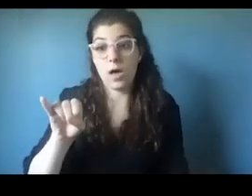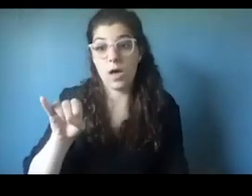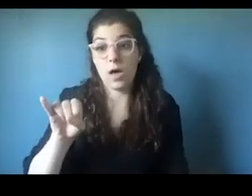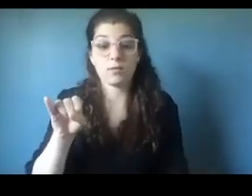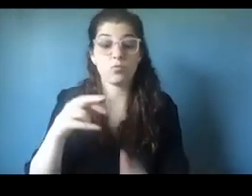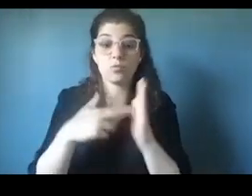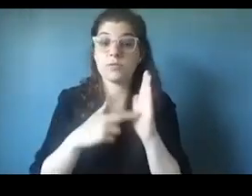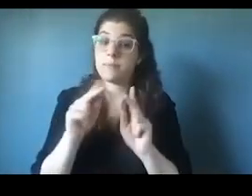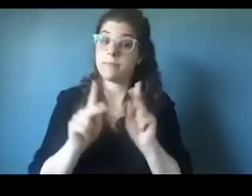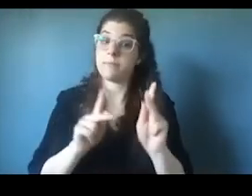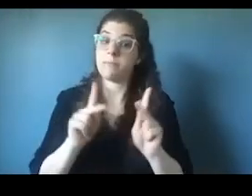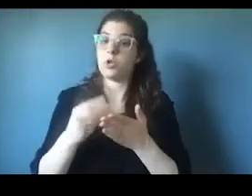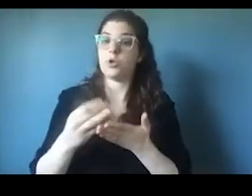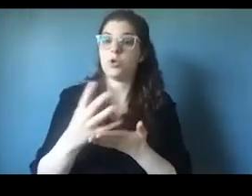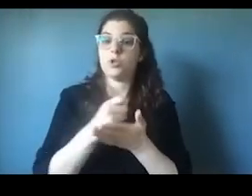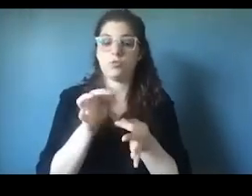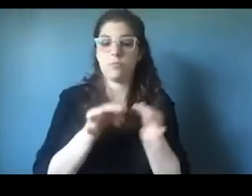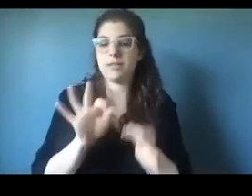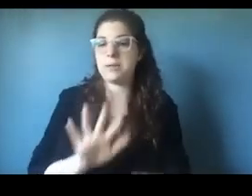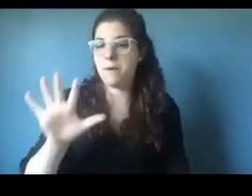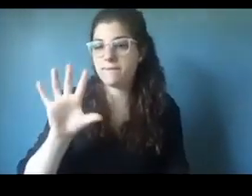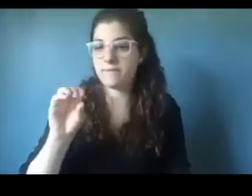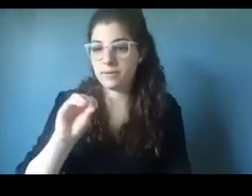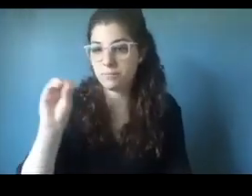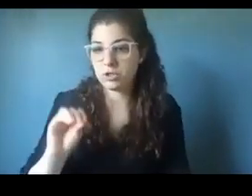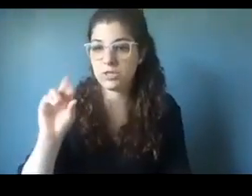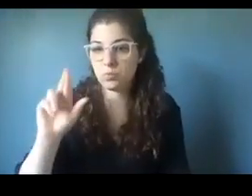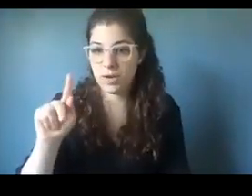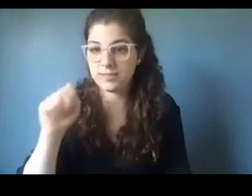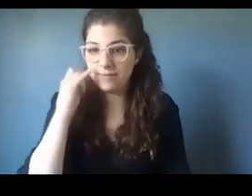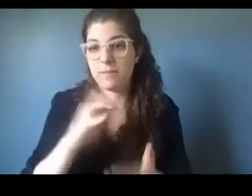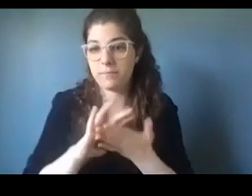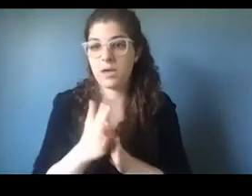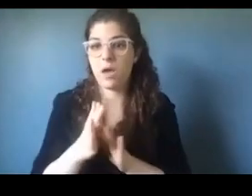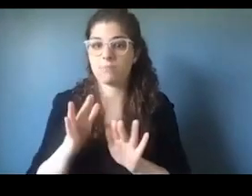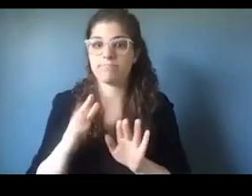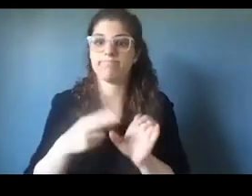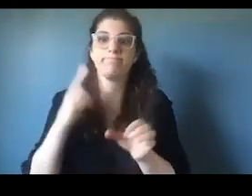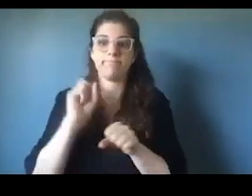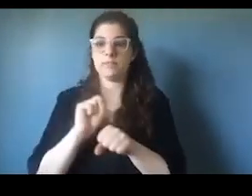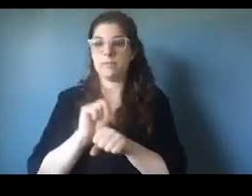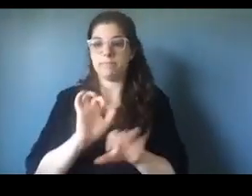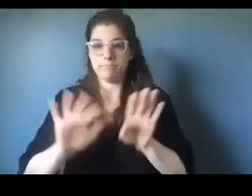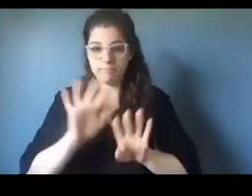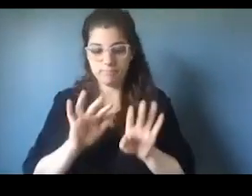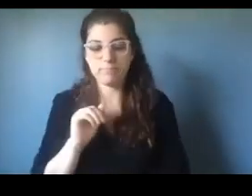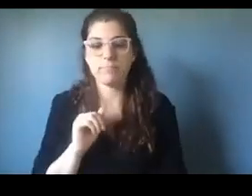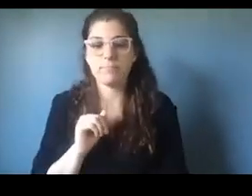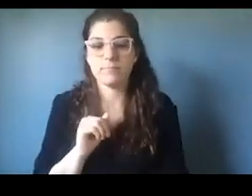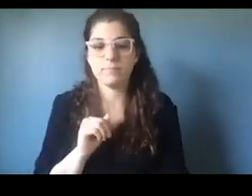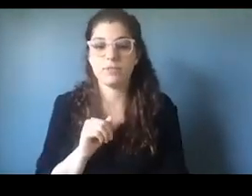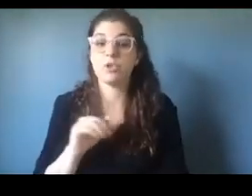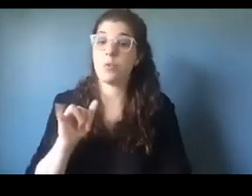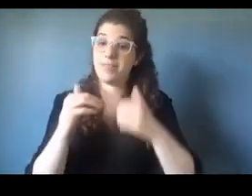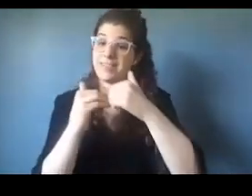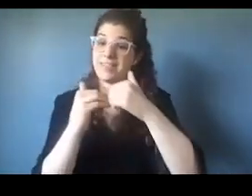rules, people's earnings would be replaced at about a 50% rate if they become unemployed. Okay, so the gap here is just the earnings loss that that